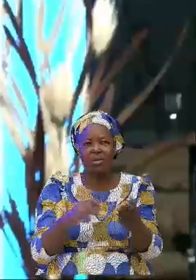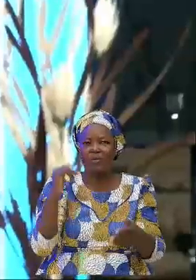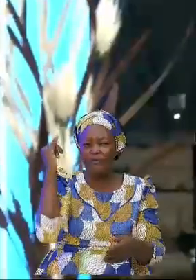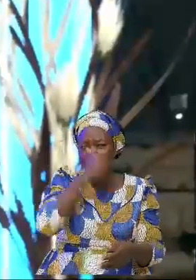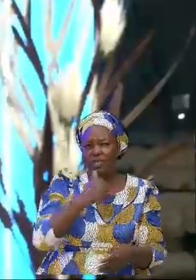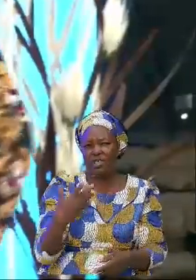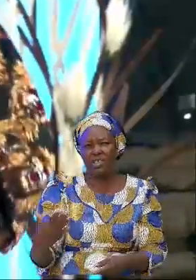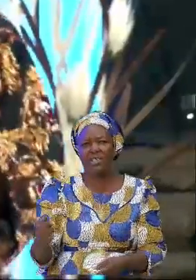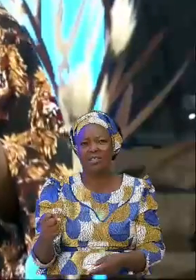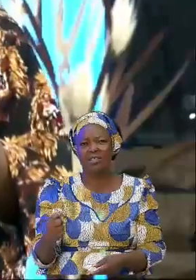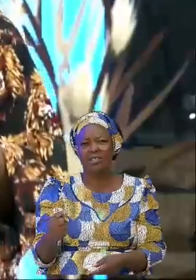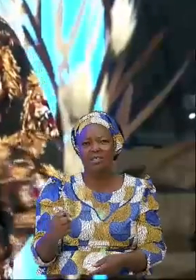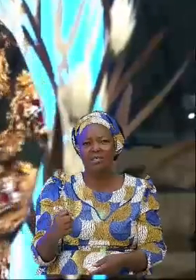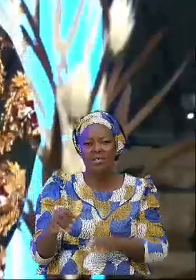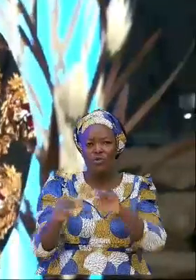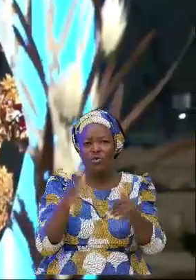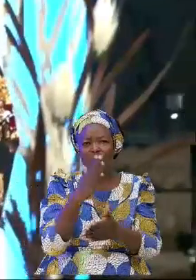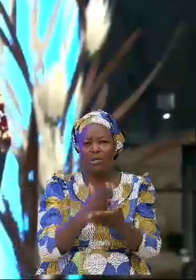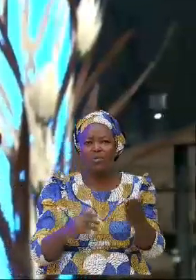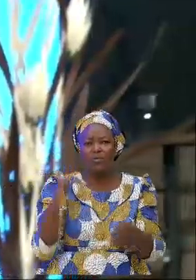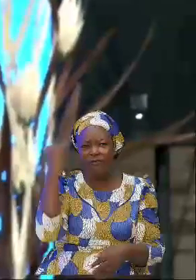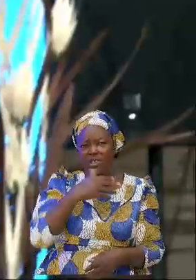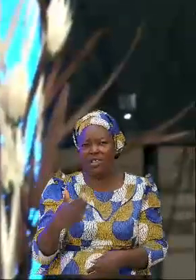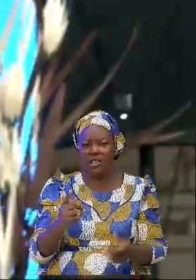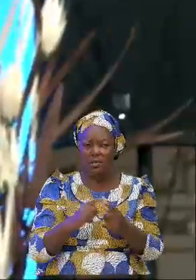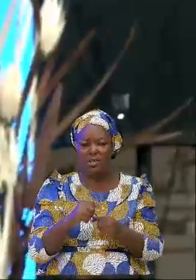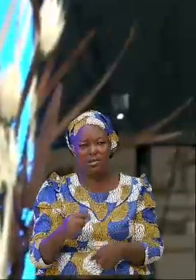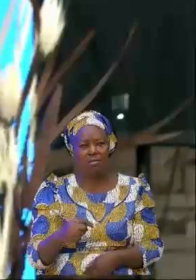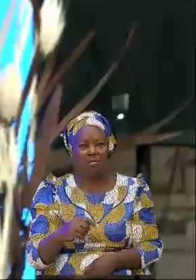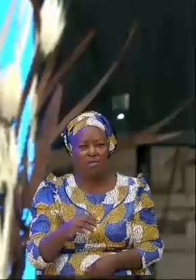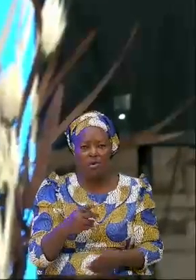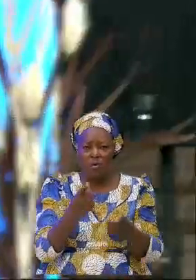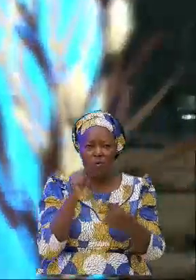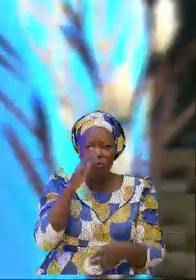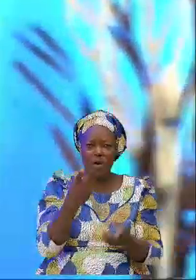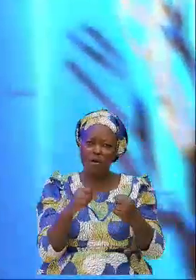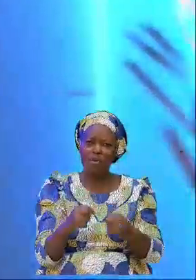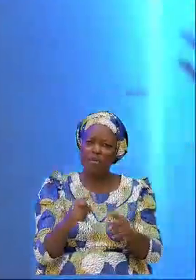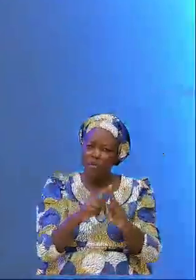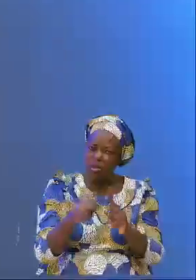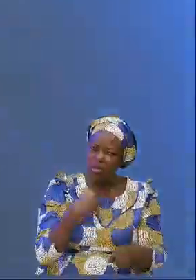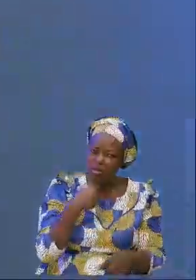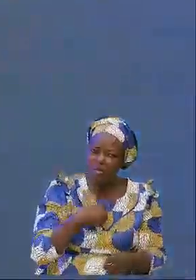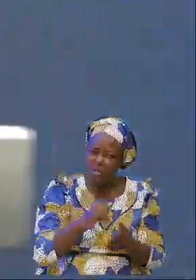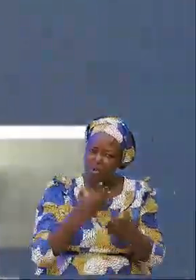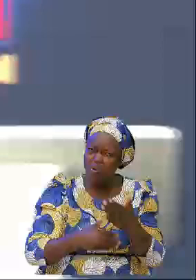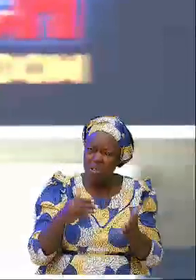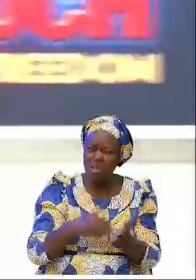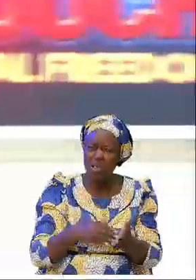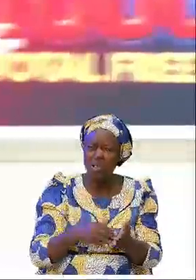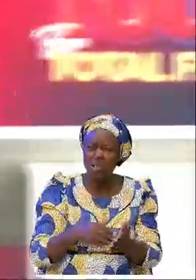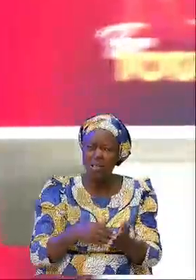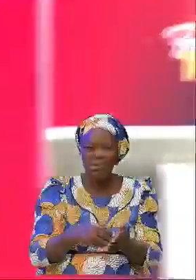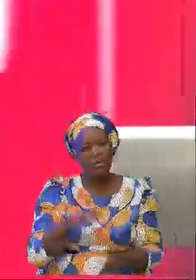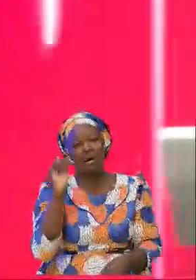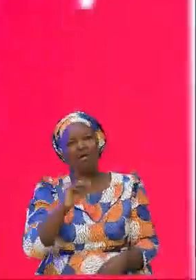born again, saying some foolish things, doing some foolish things. You say, madam, come. I thought you said you were born